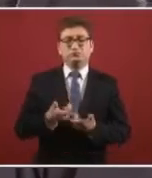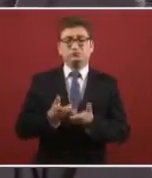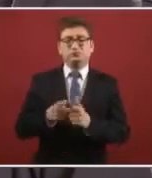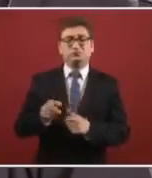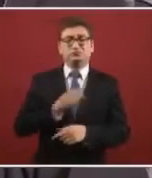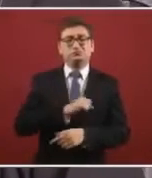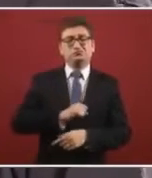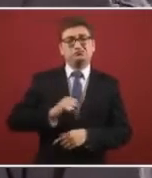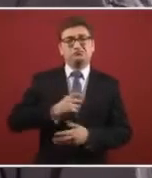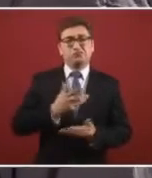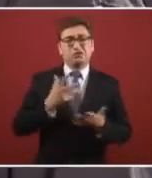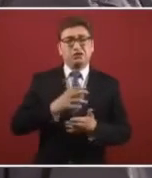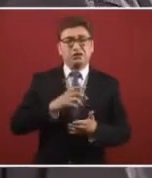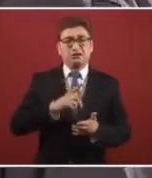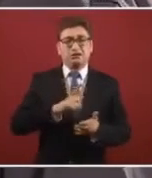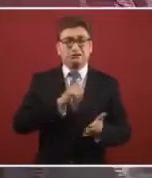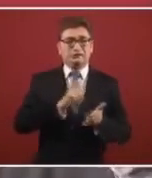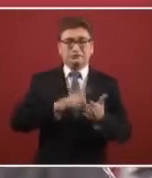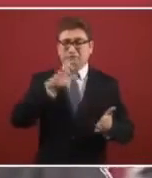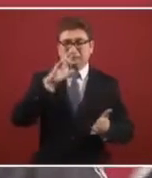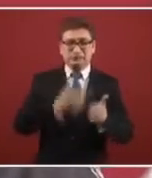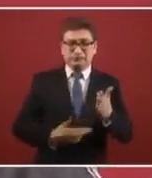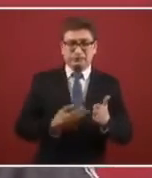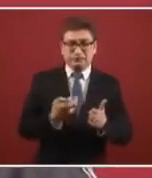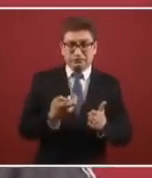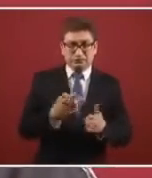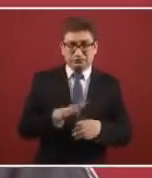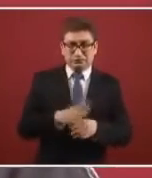act of a crime.